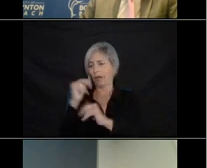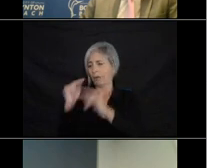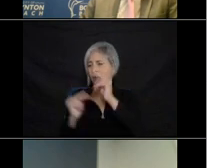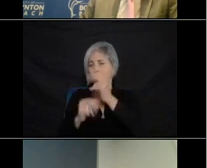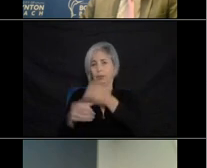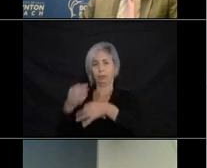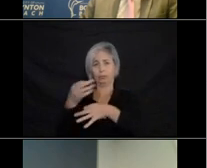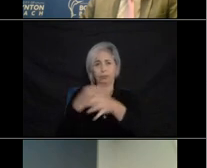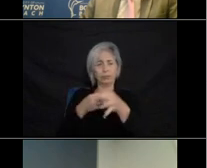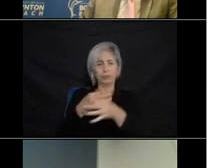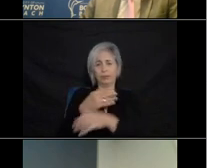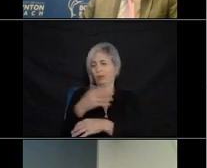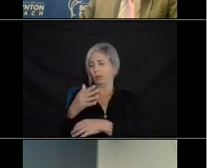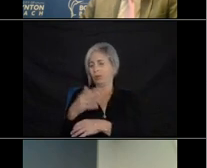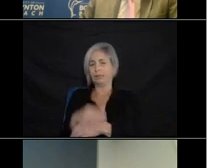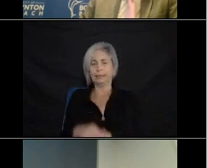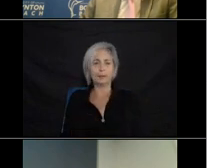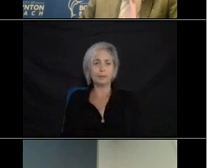it.